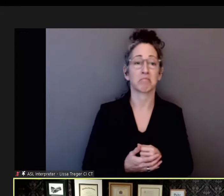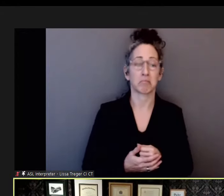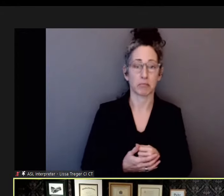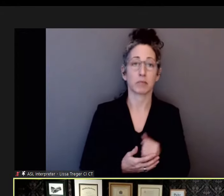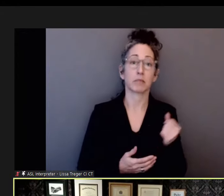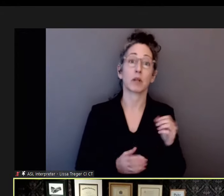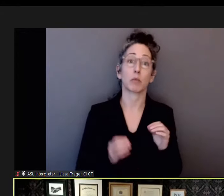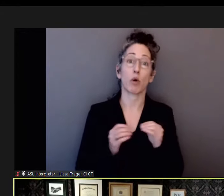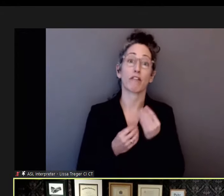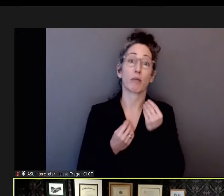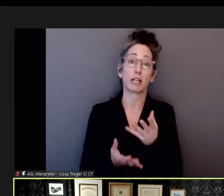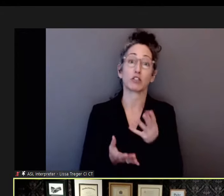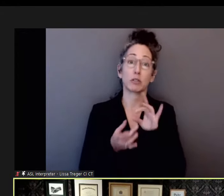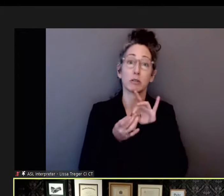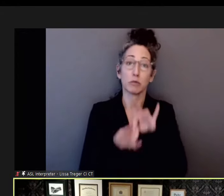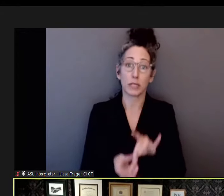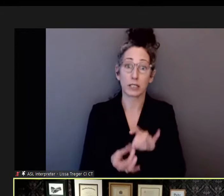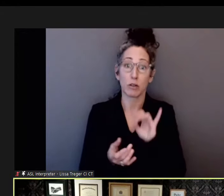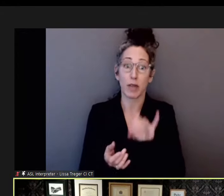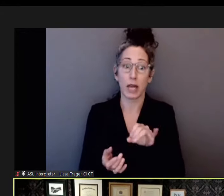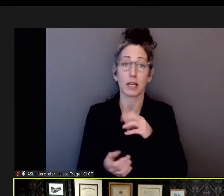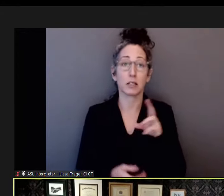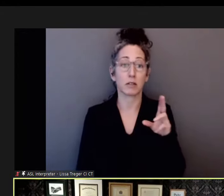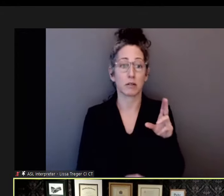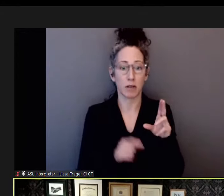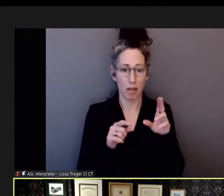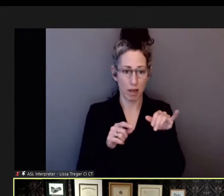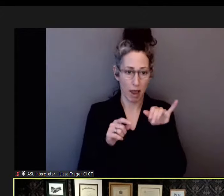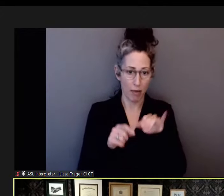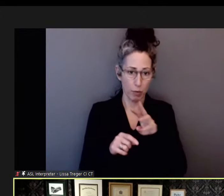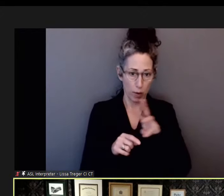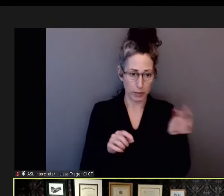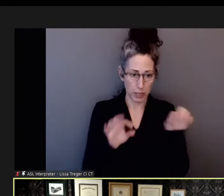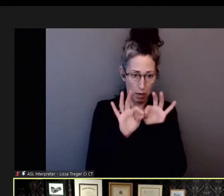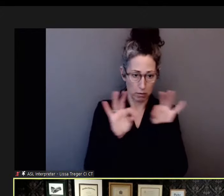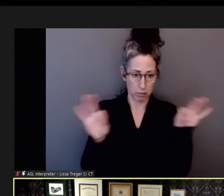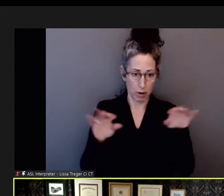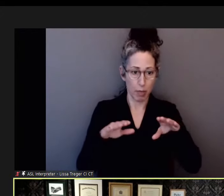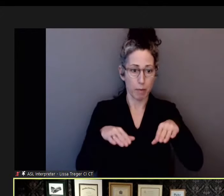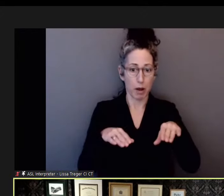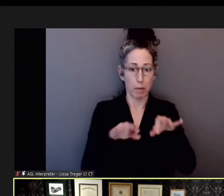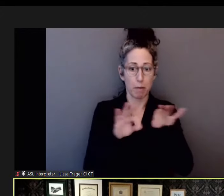information about this is available at the URL shown here at the bottom of the slide.